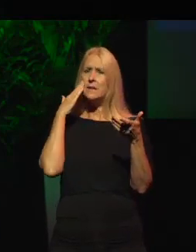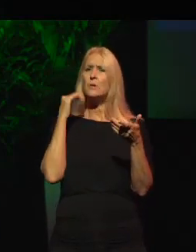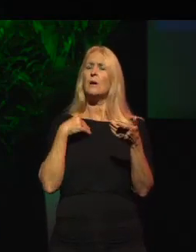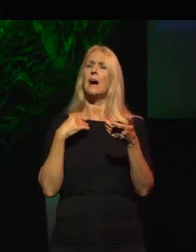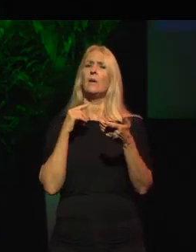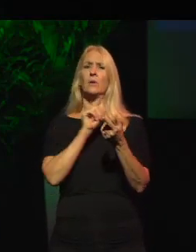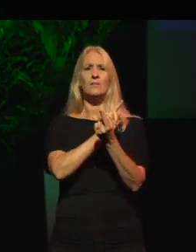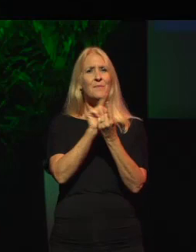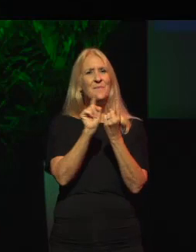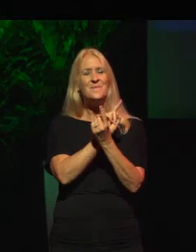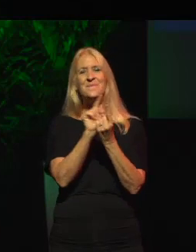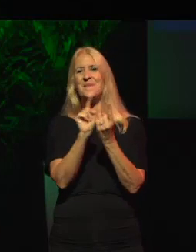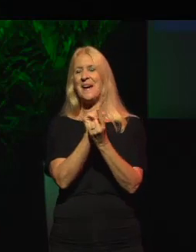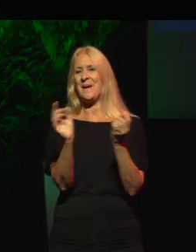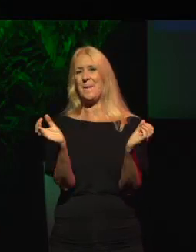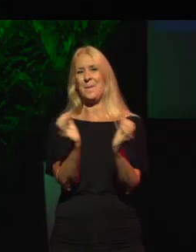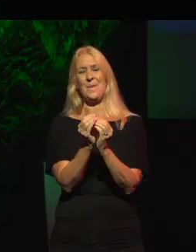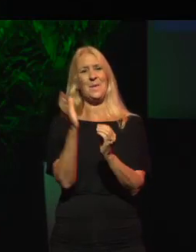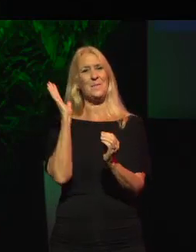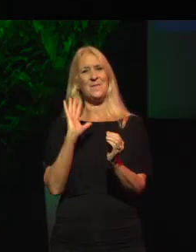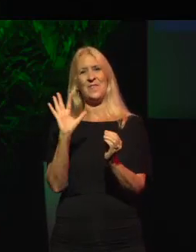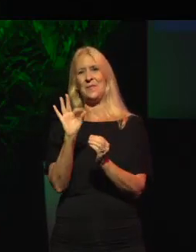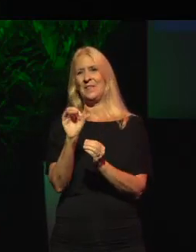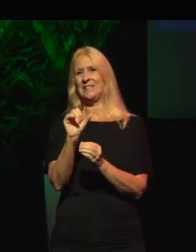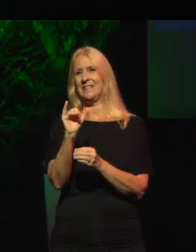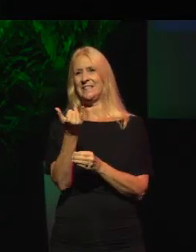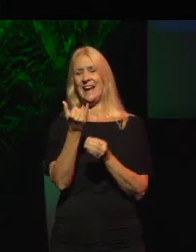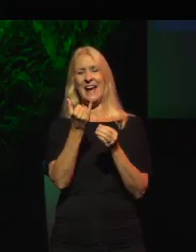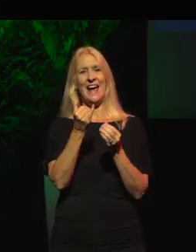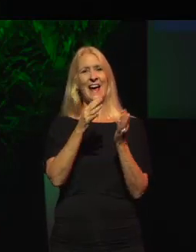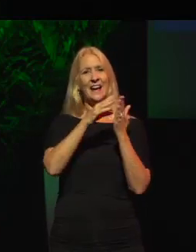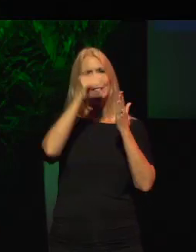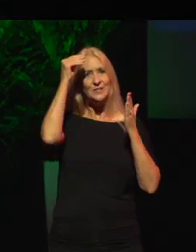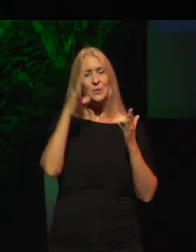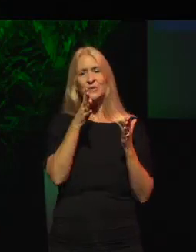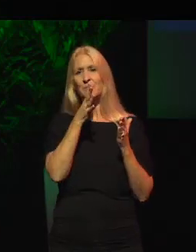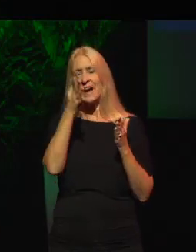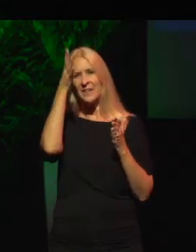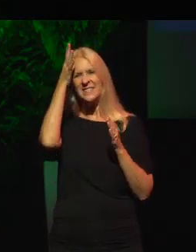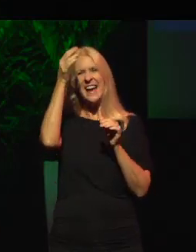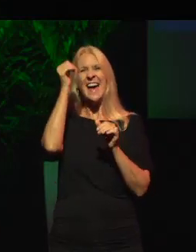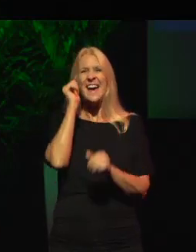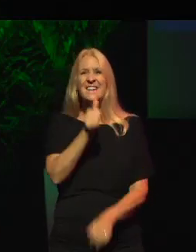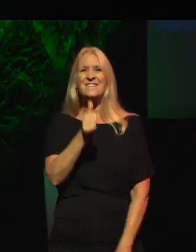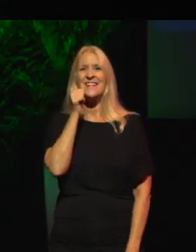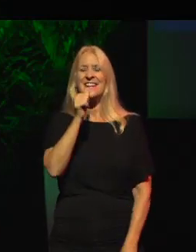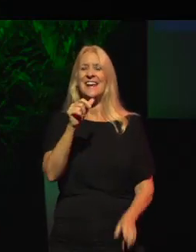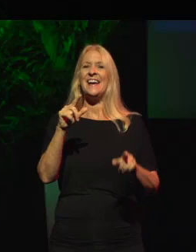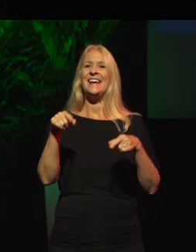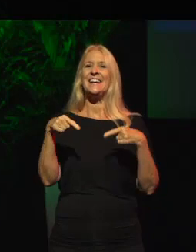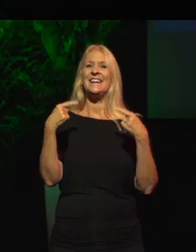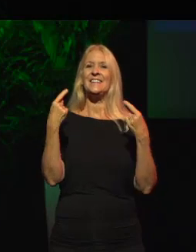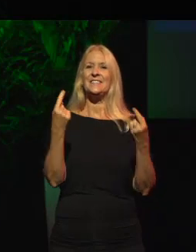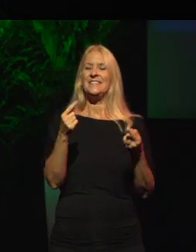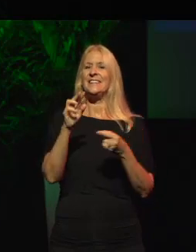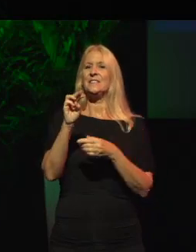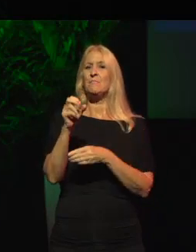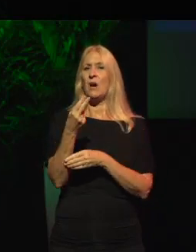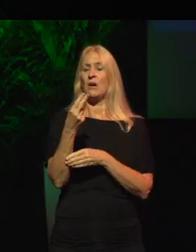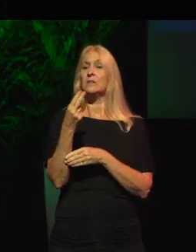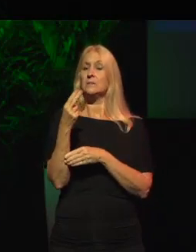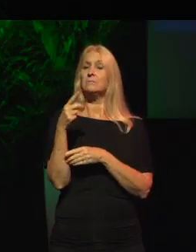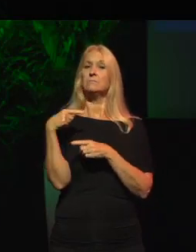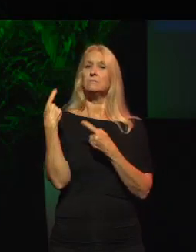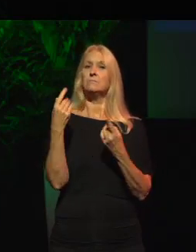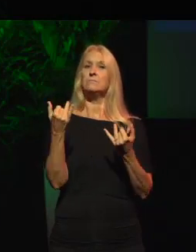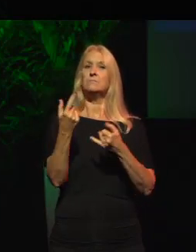more former FSCJ students or parents every single day since March until probably today. In